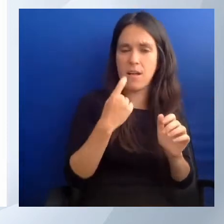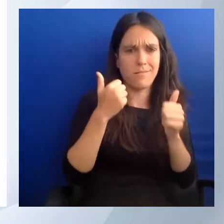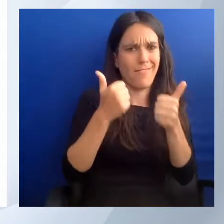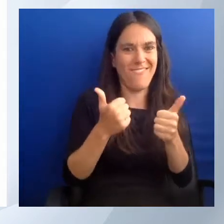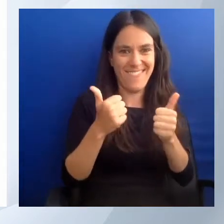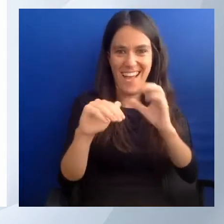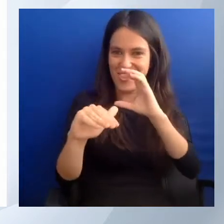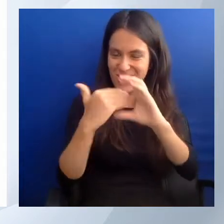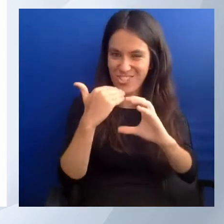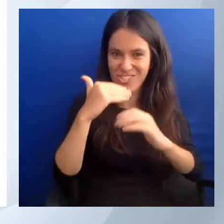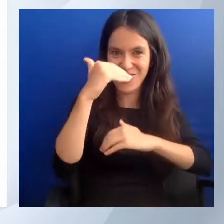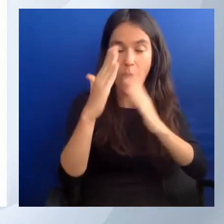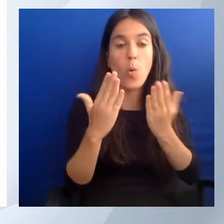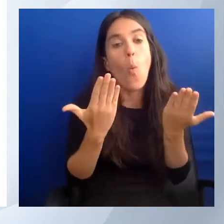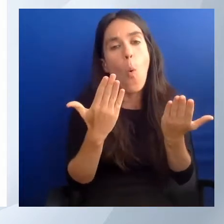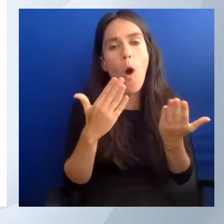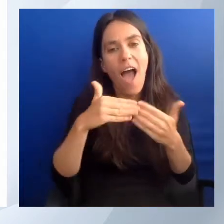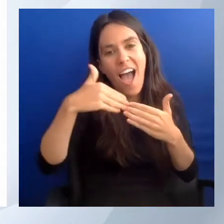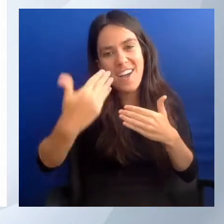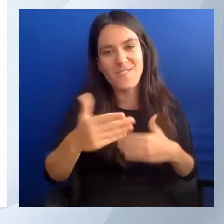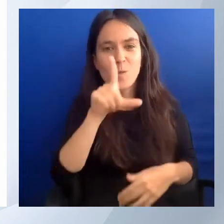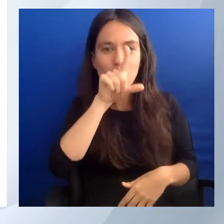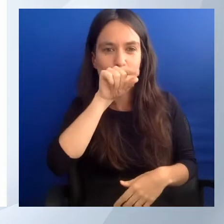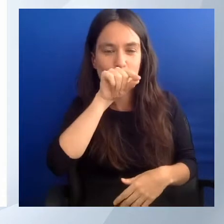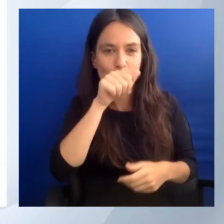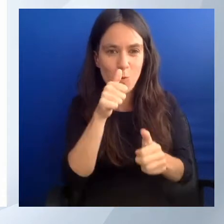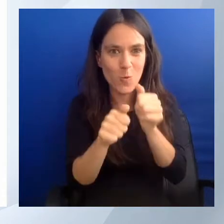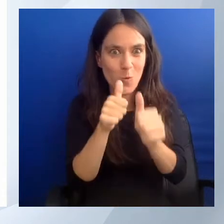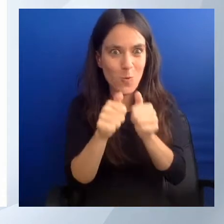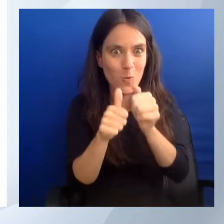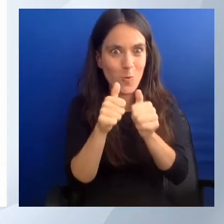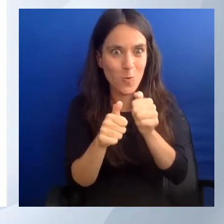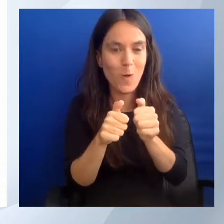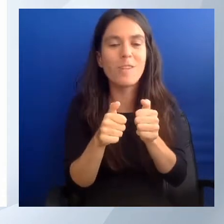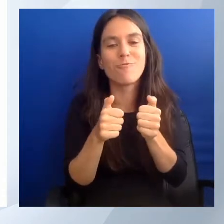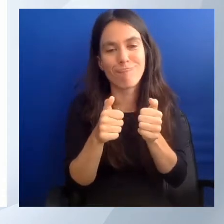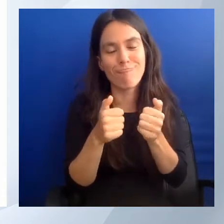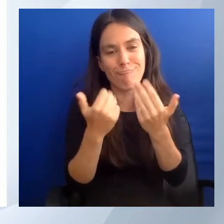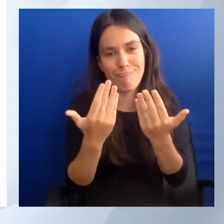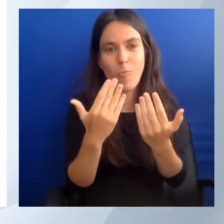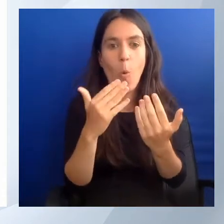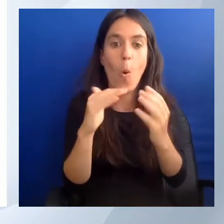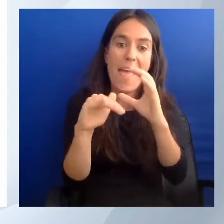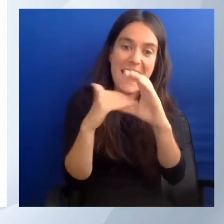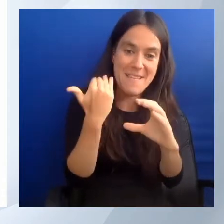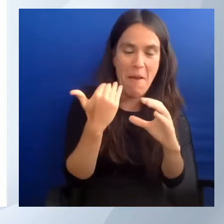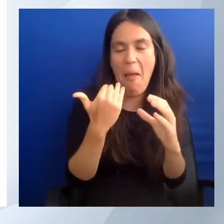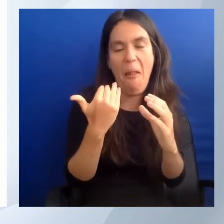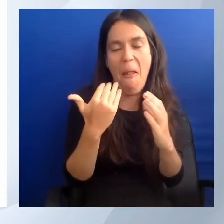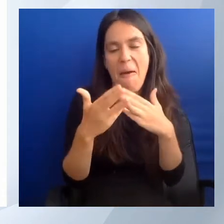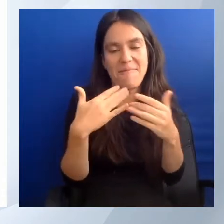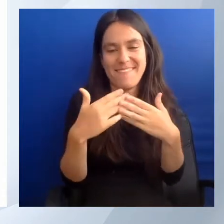afterwards on Twitter or on LinkedIn if you are so inclined, or send me an email. That works too.